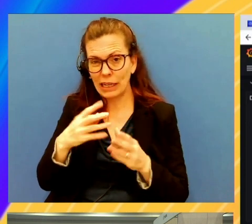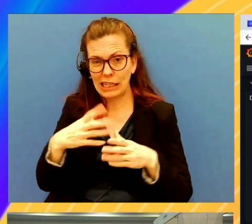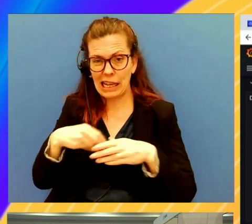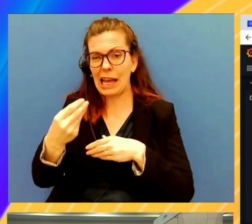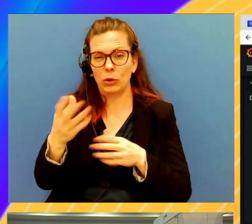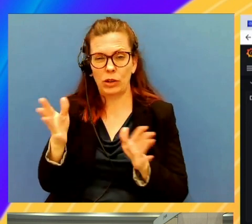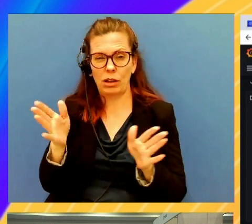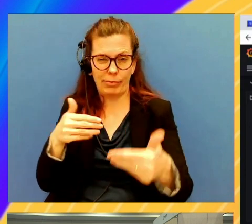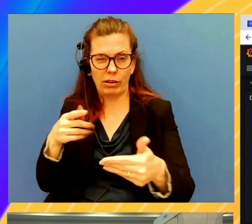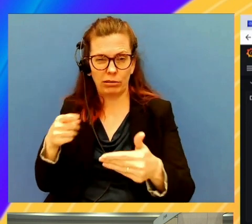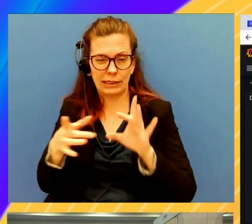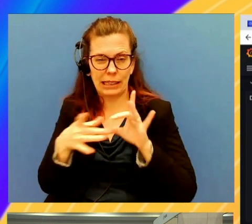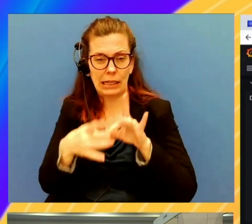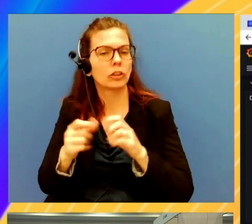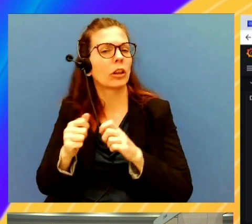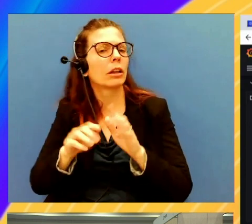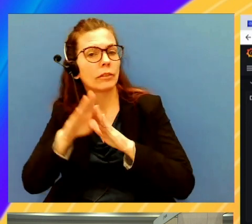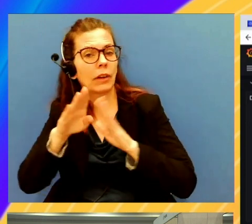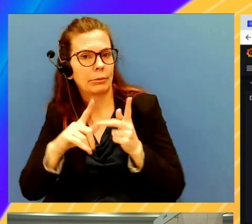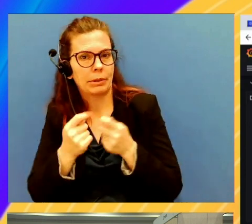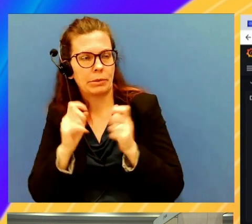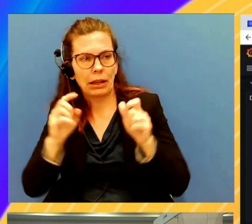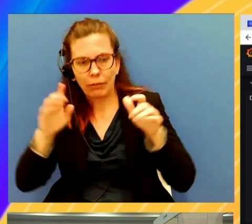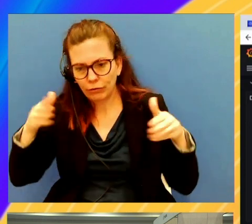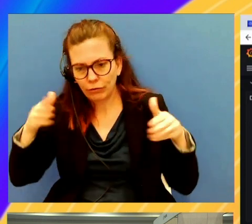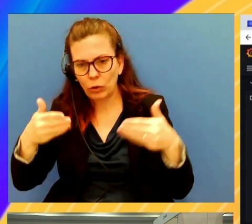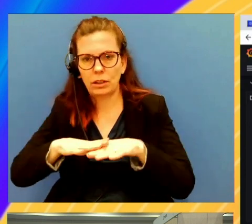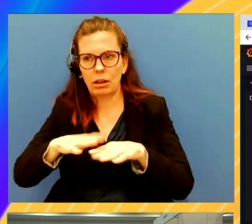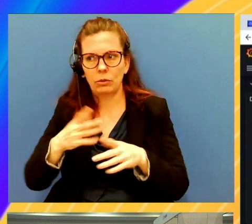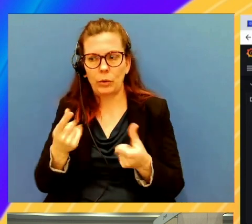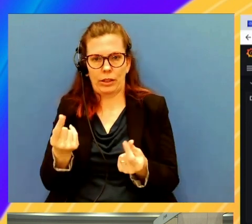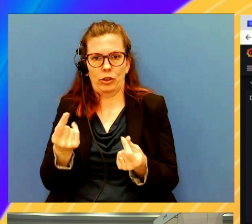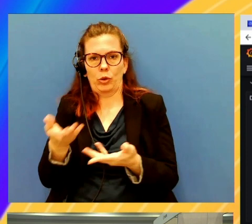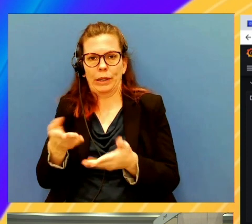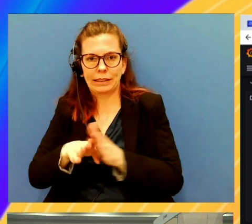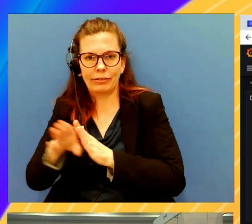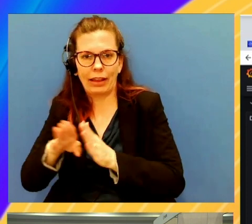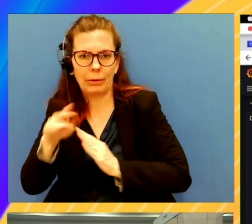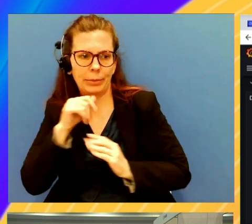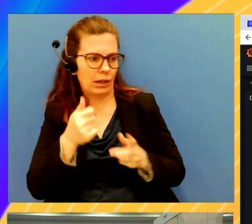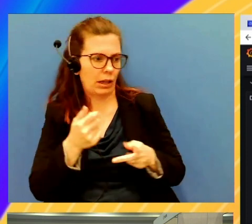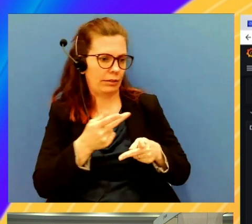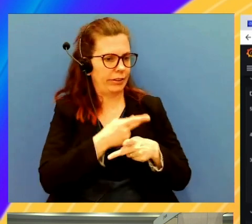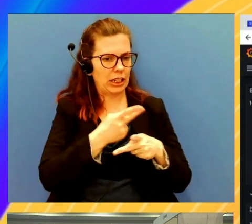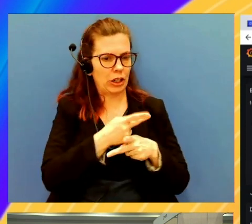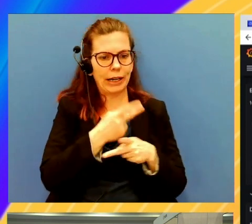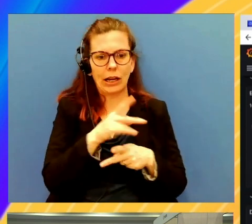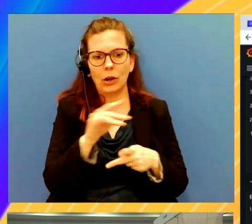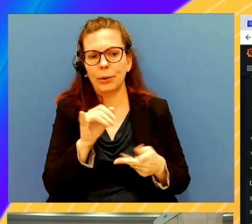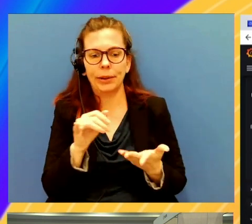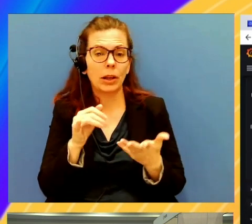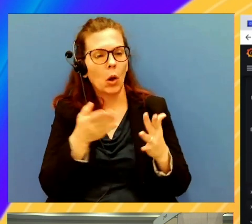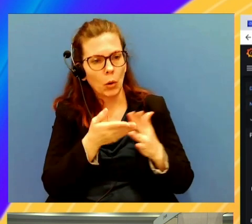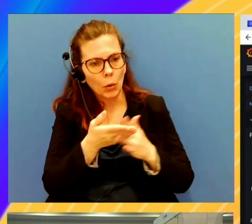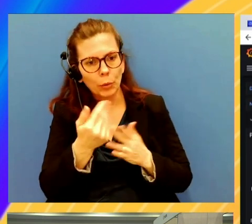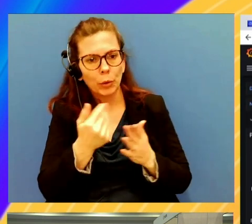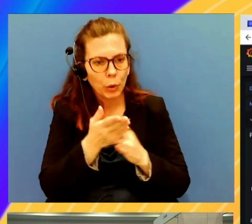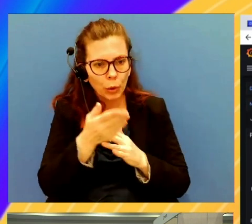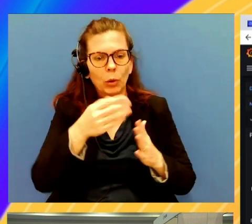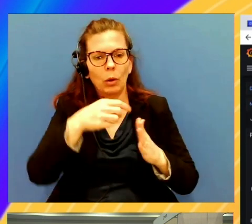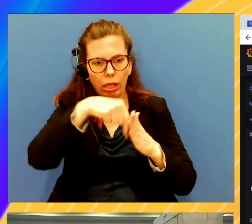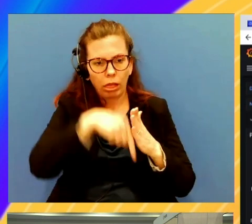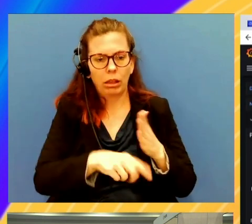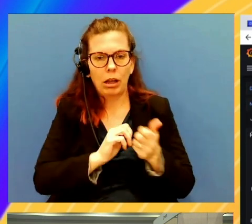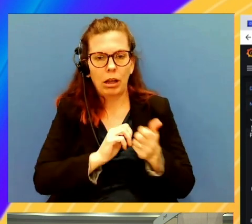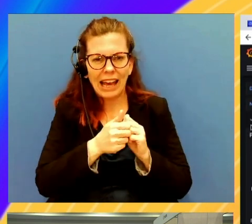the development teams, they could focus on what they want to do and develop, not try to figure out, through in depth how to